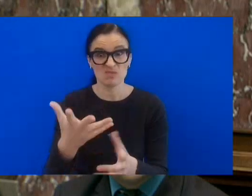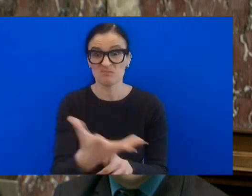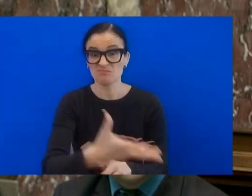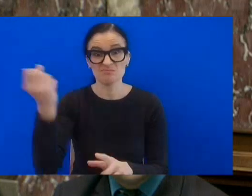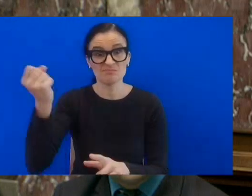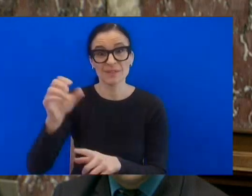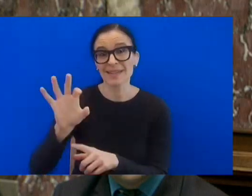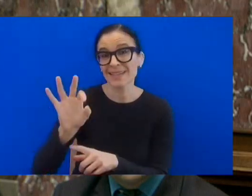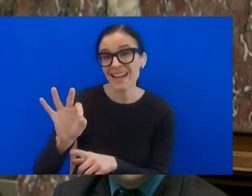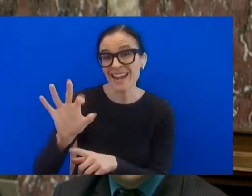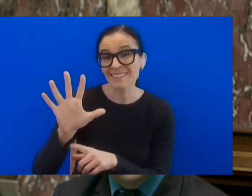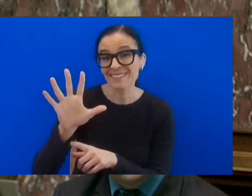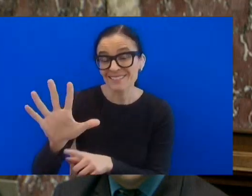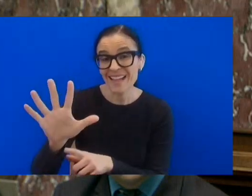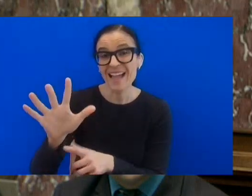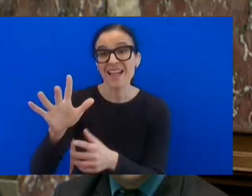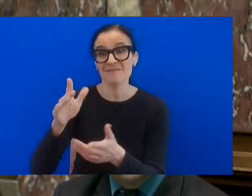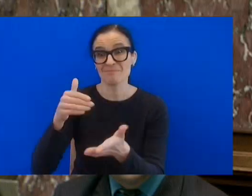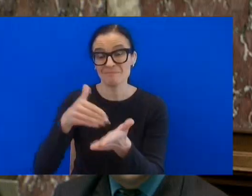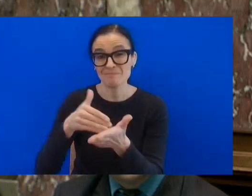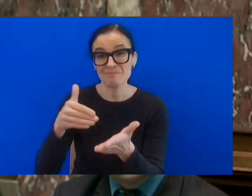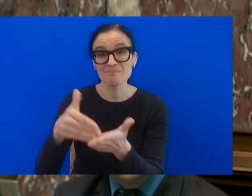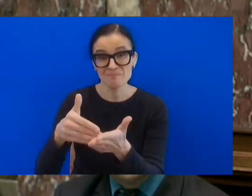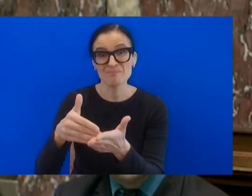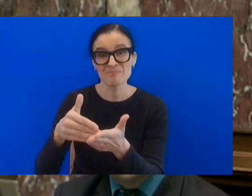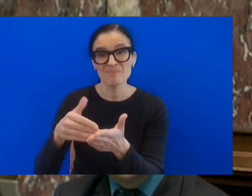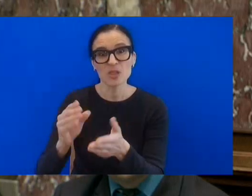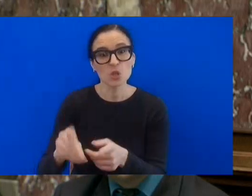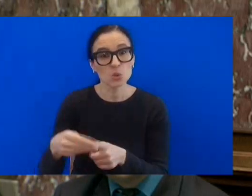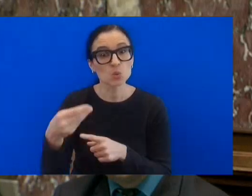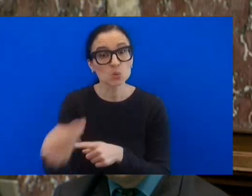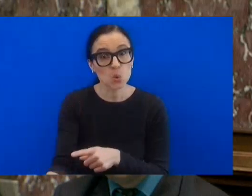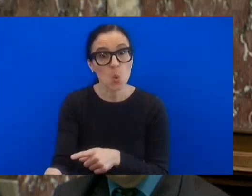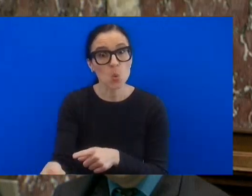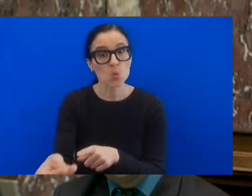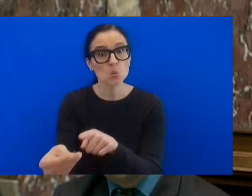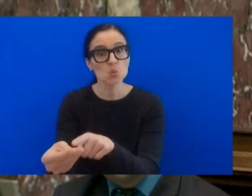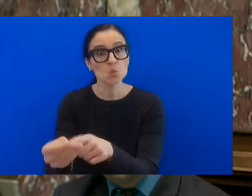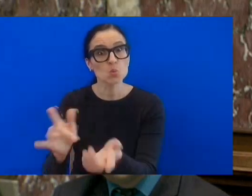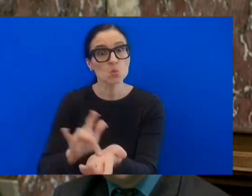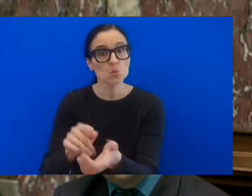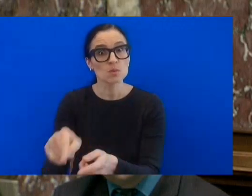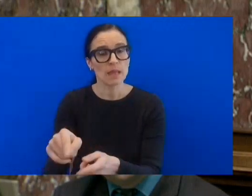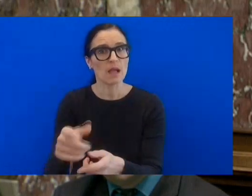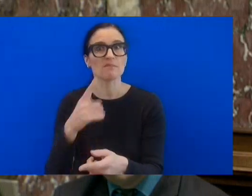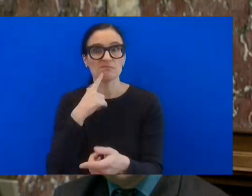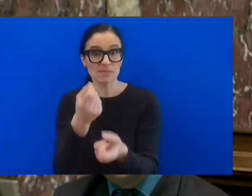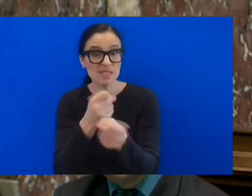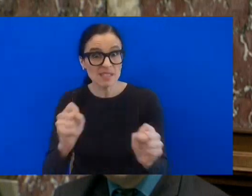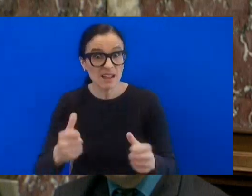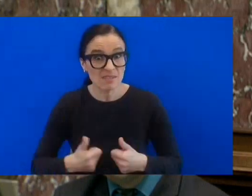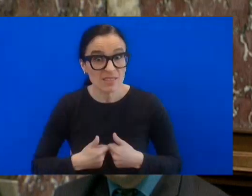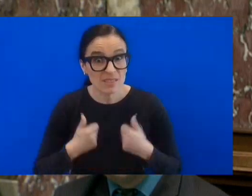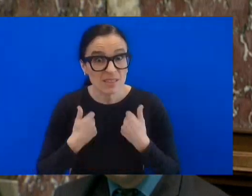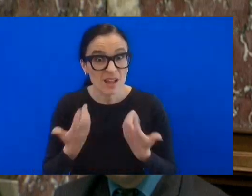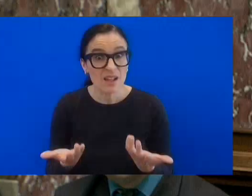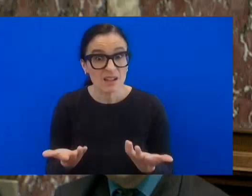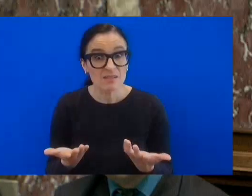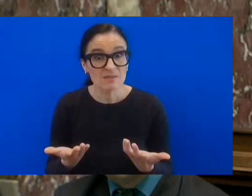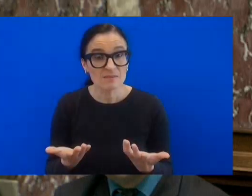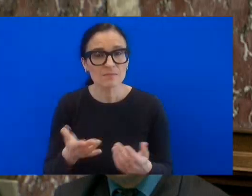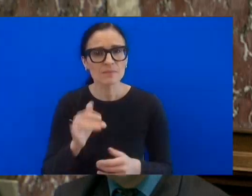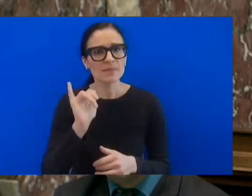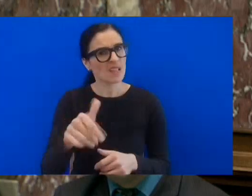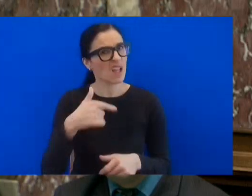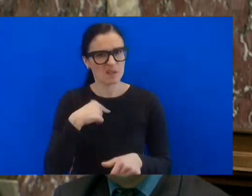that saves lives. Mr. Speaker, we will continue to work with police to ensure that organized